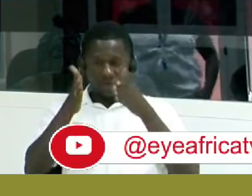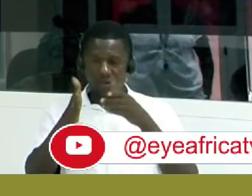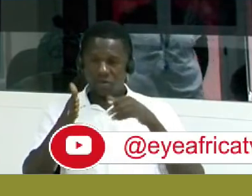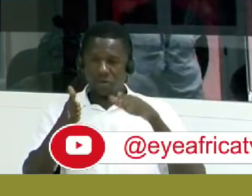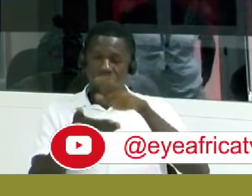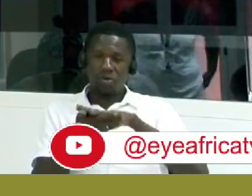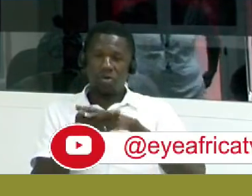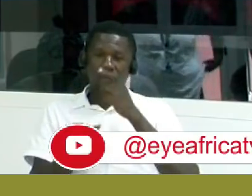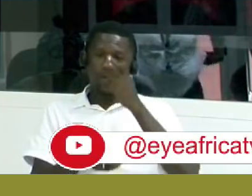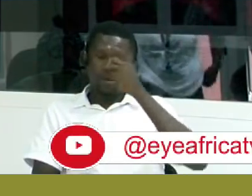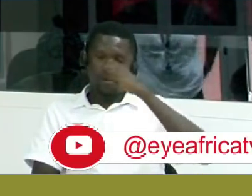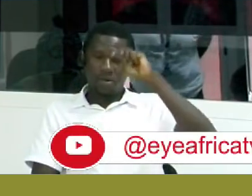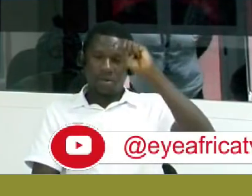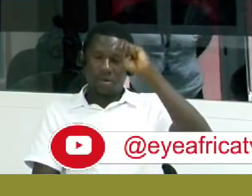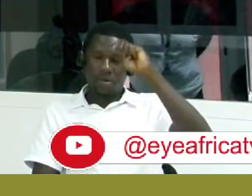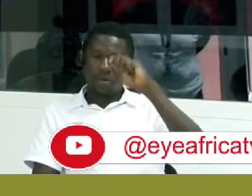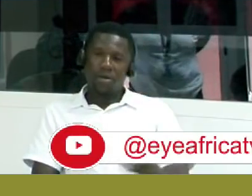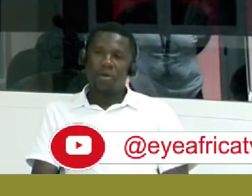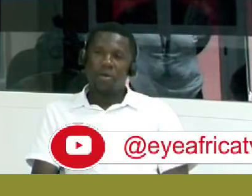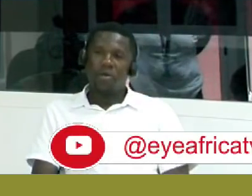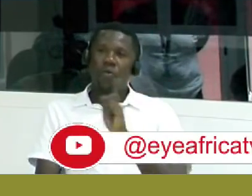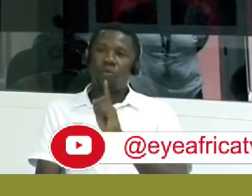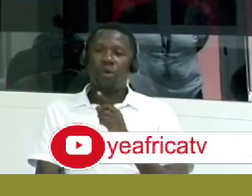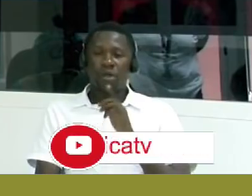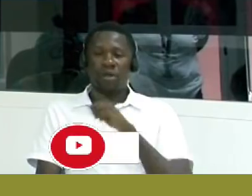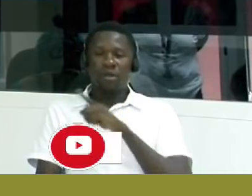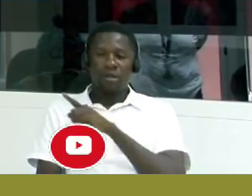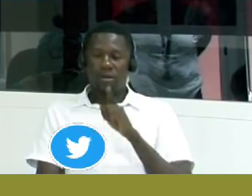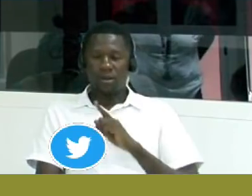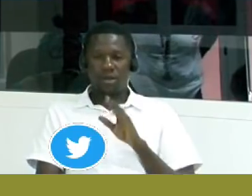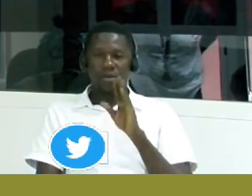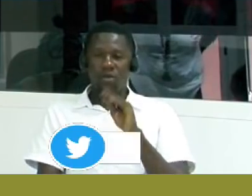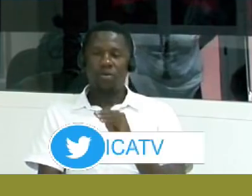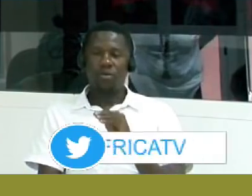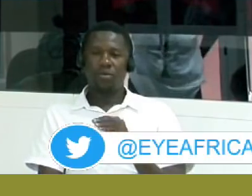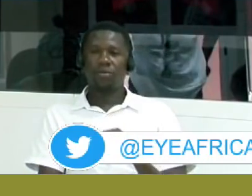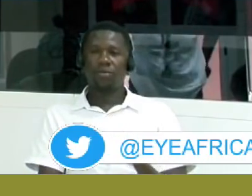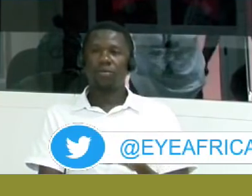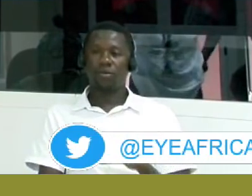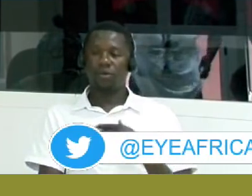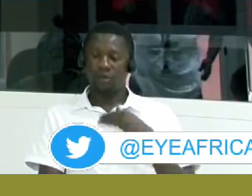doing? And this was not just a police operation, Council. I agree.